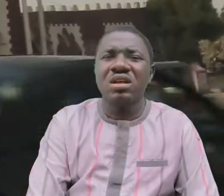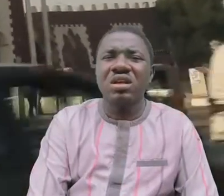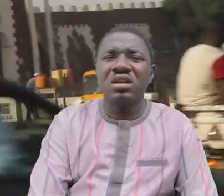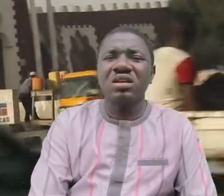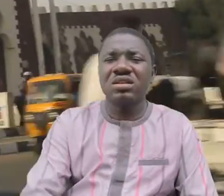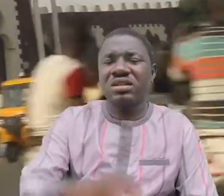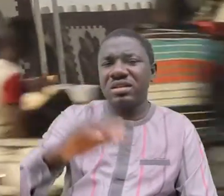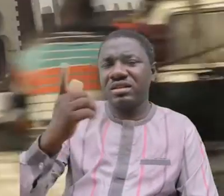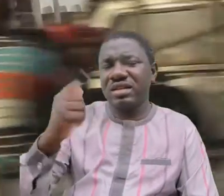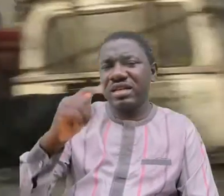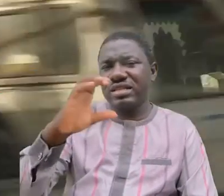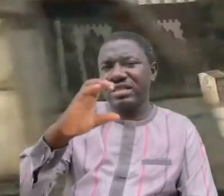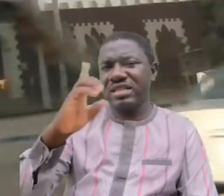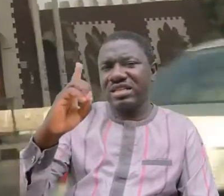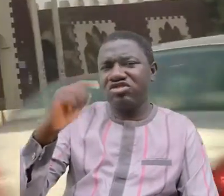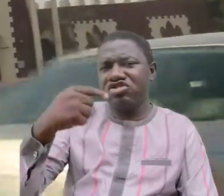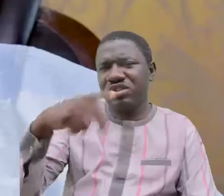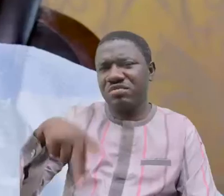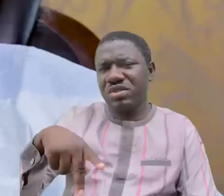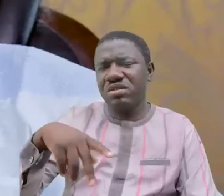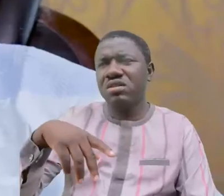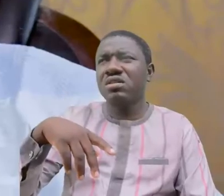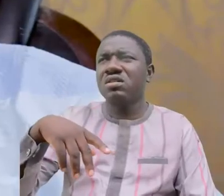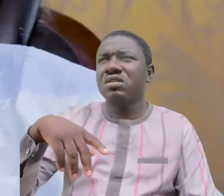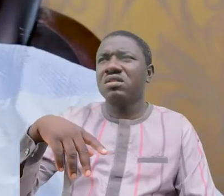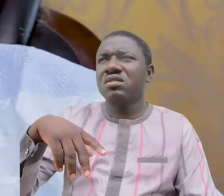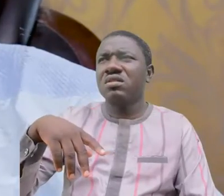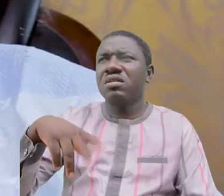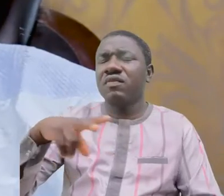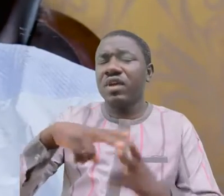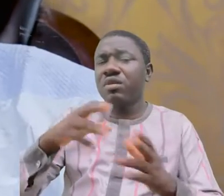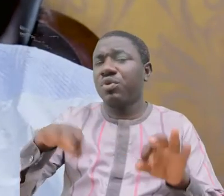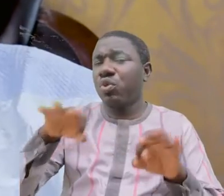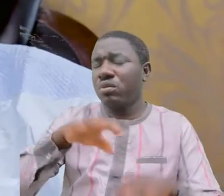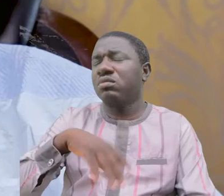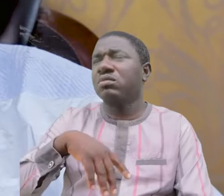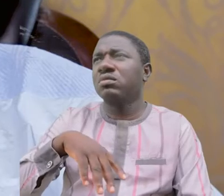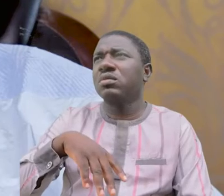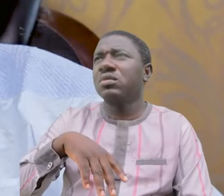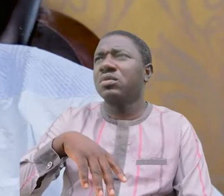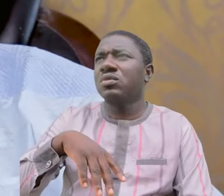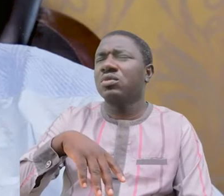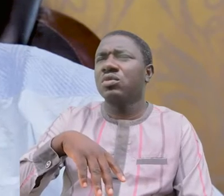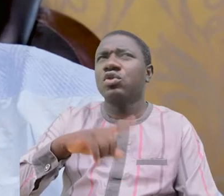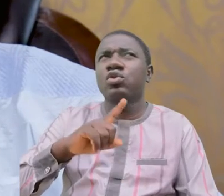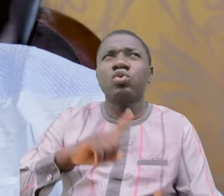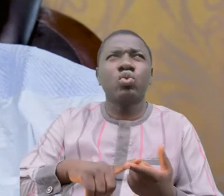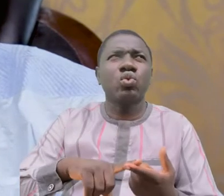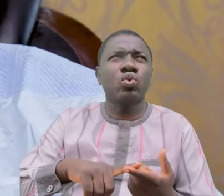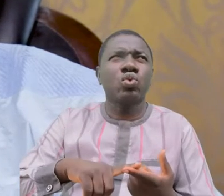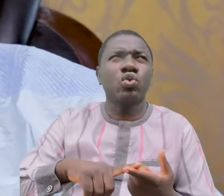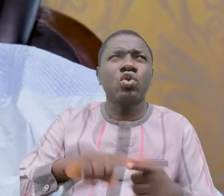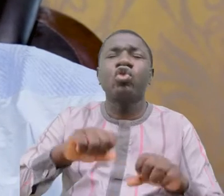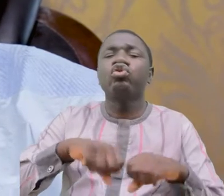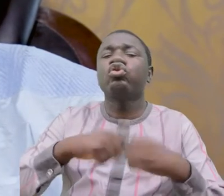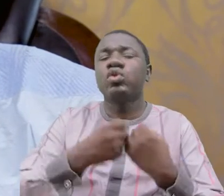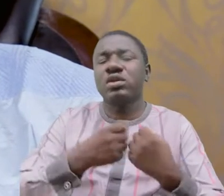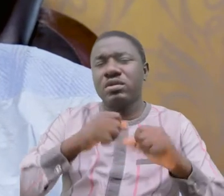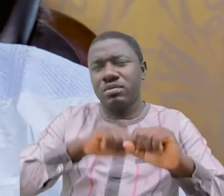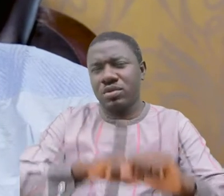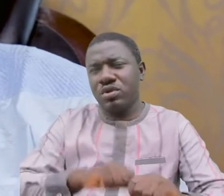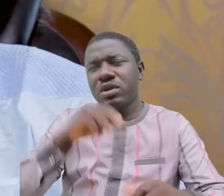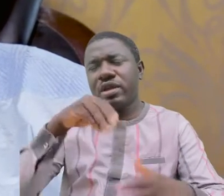this. The CDGP are very pivotal to